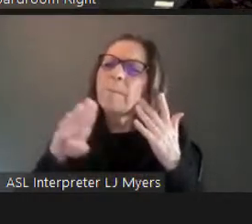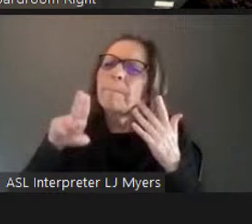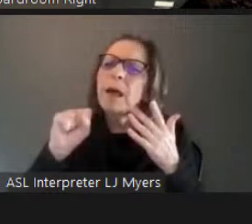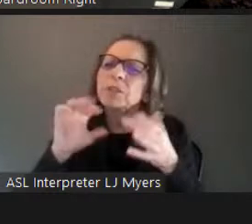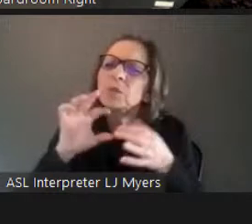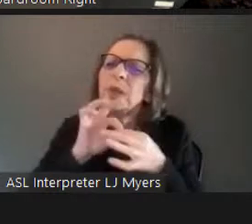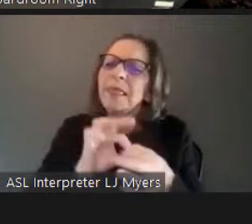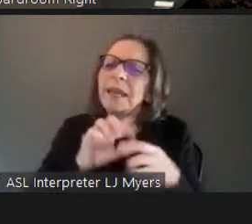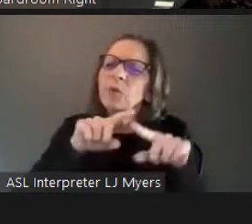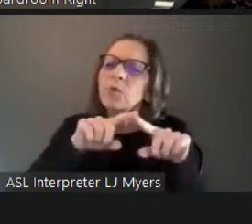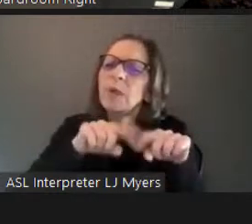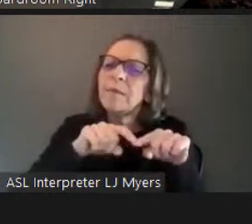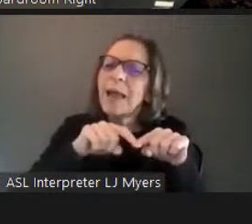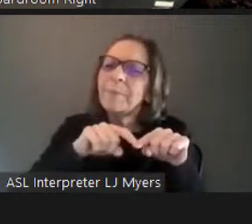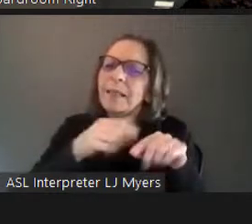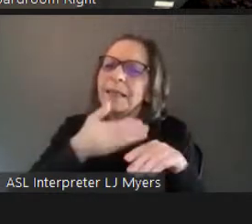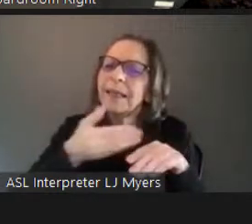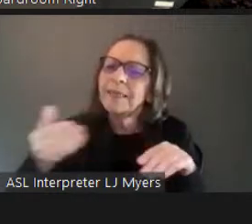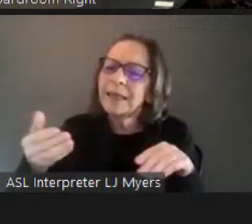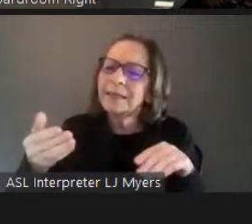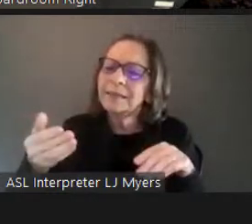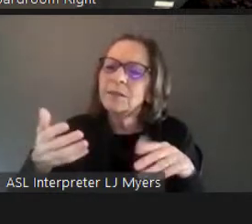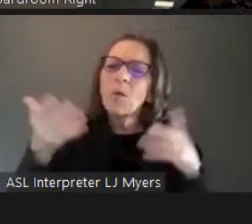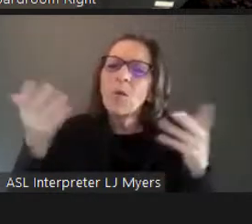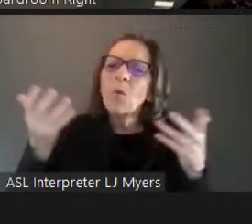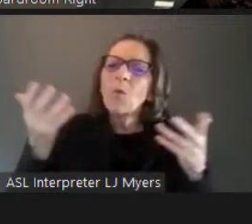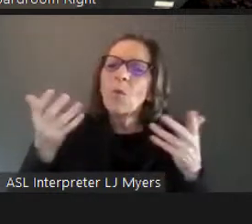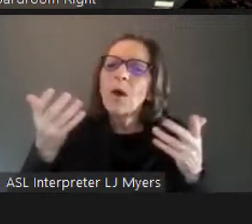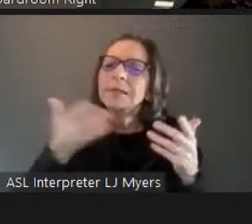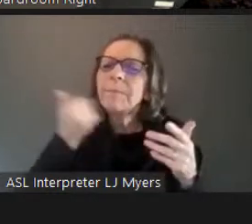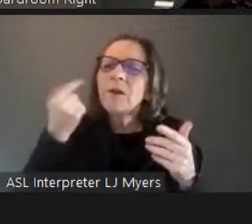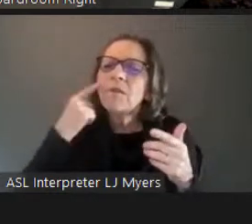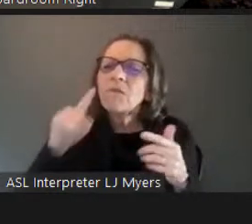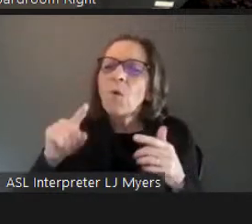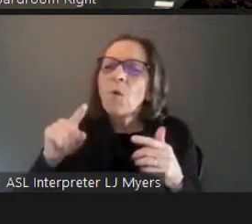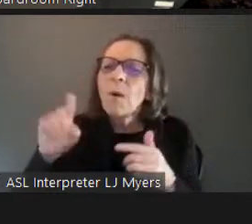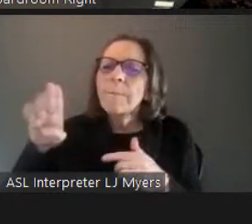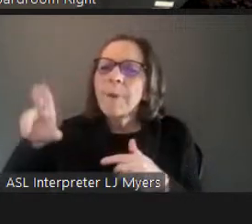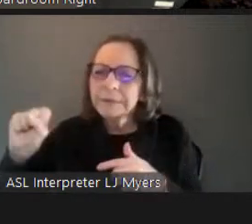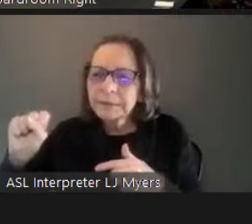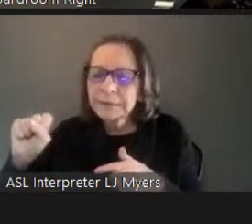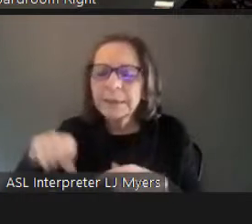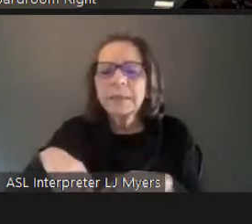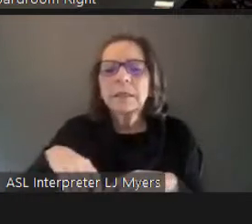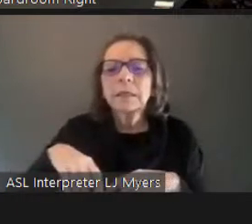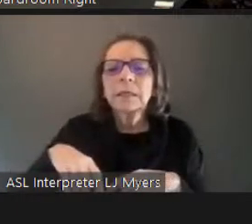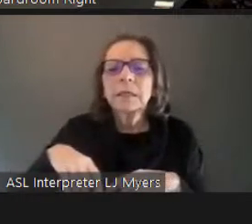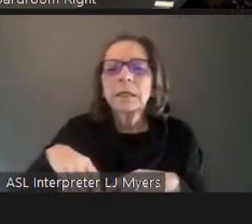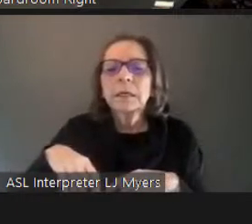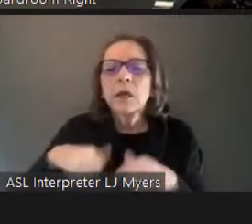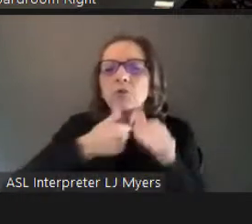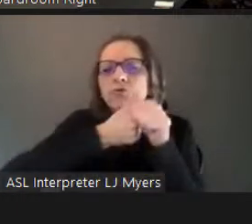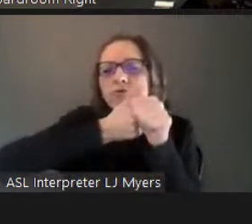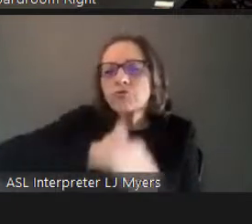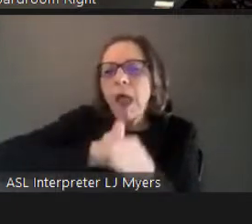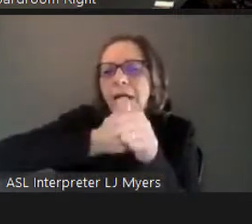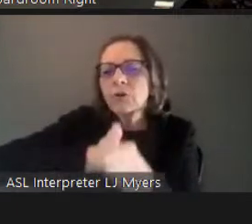things along the lines of what's in Better Streets for Buses. I think tracker